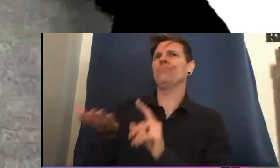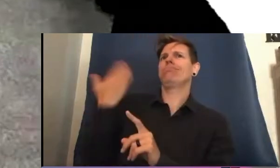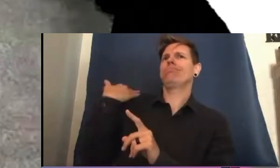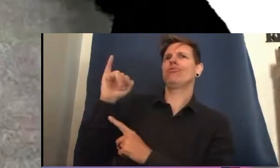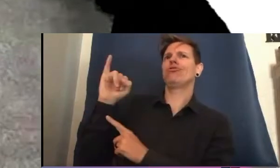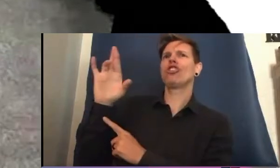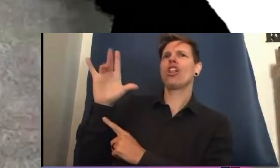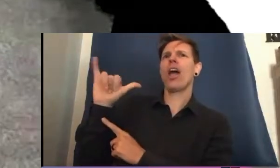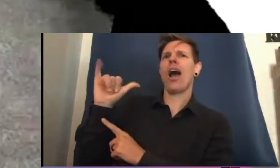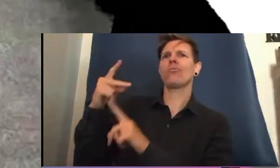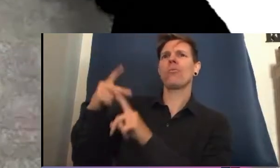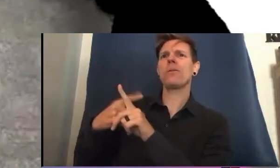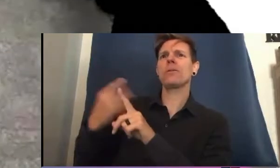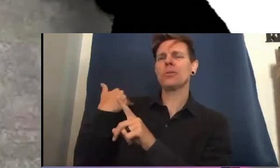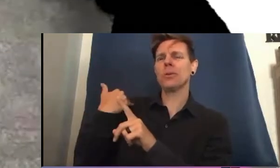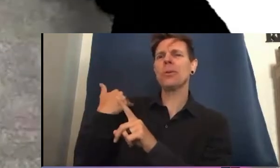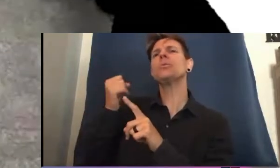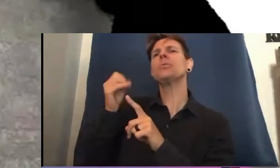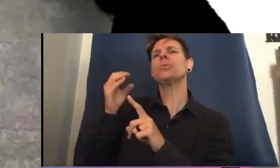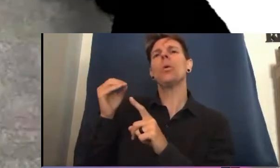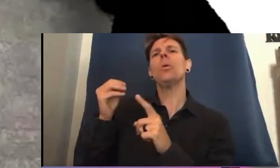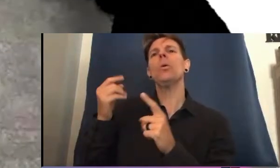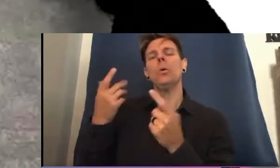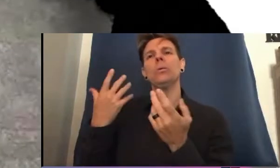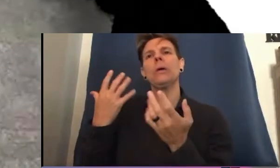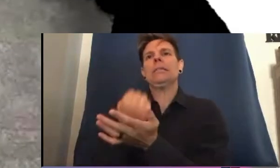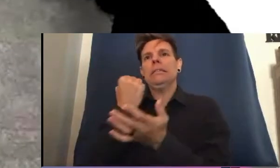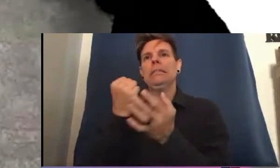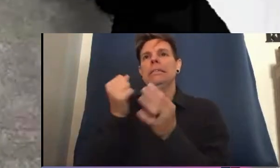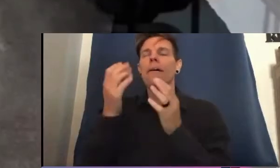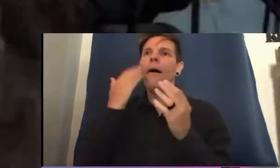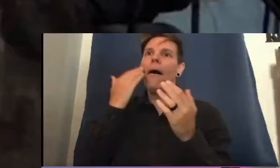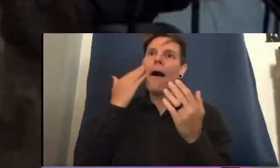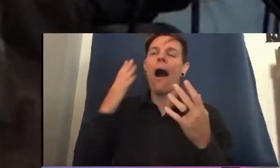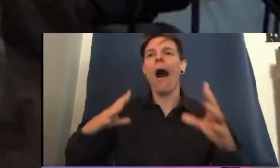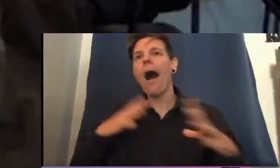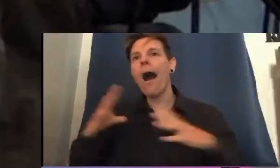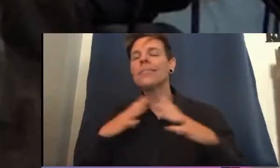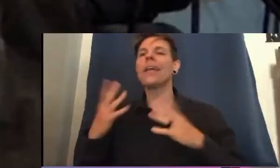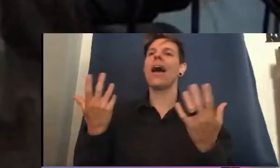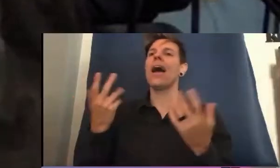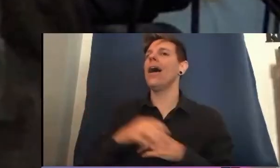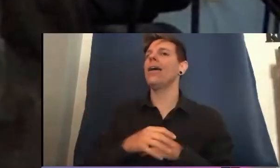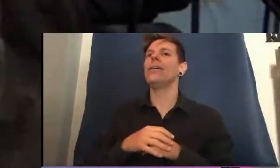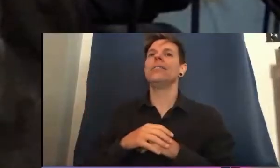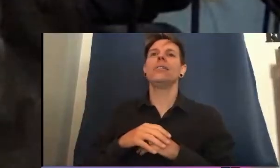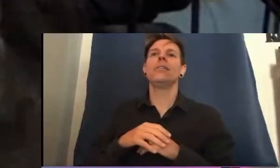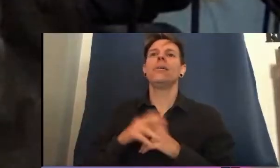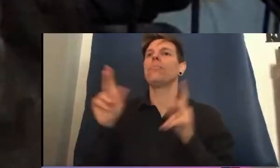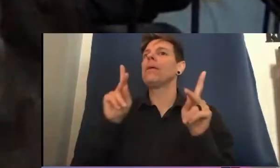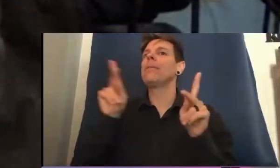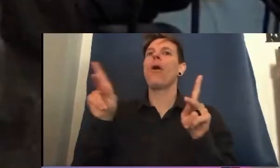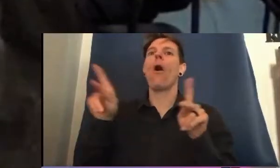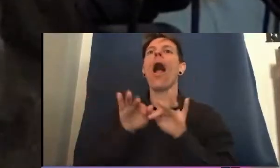related to the holiday and people taking vacation during the month of July. So we're